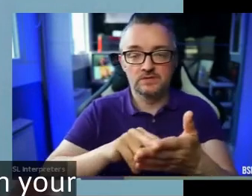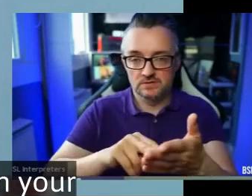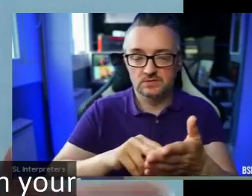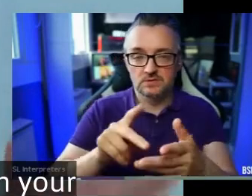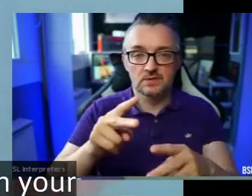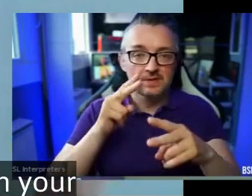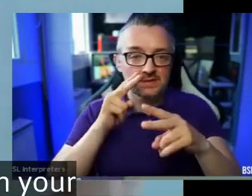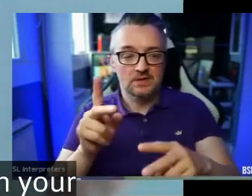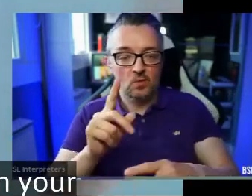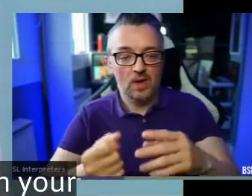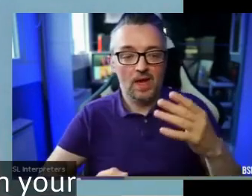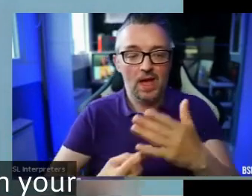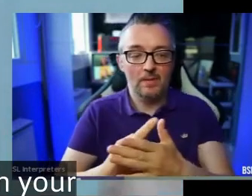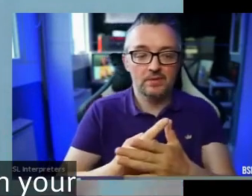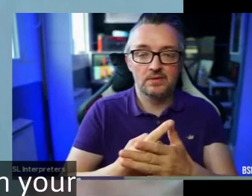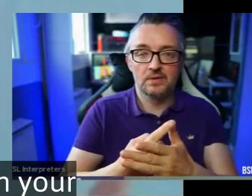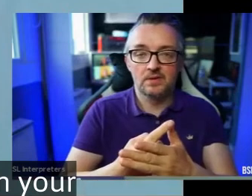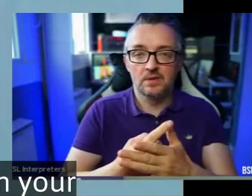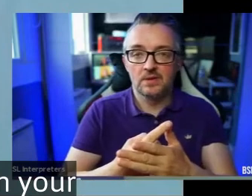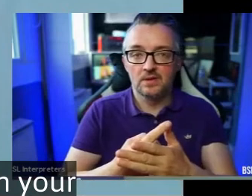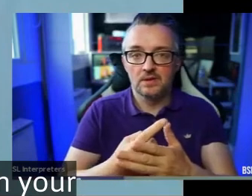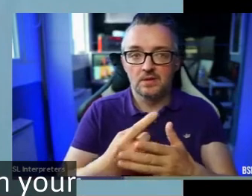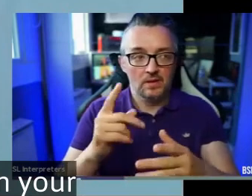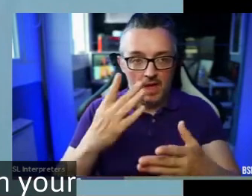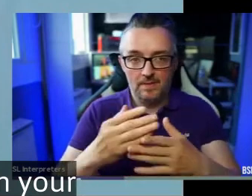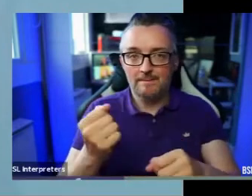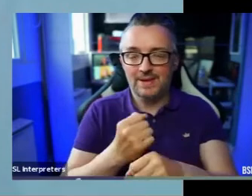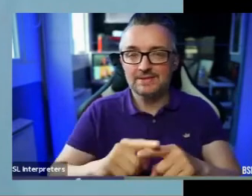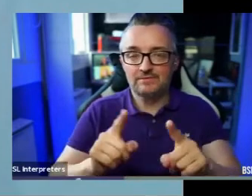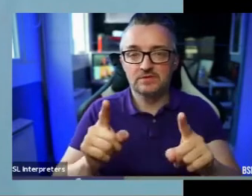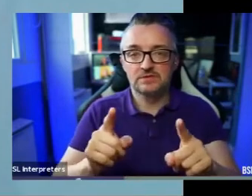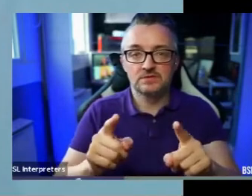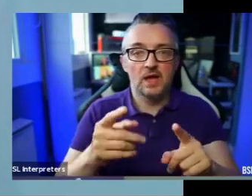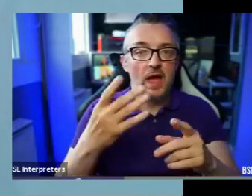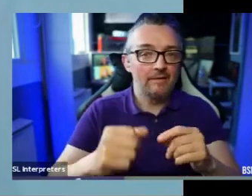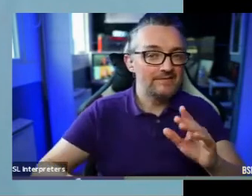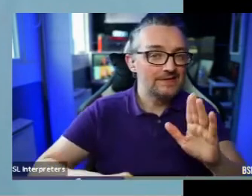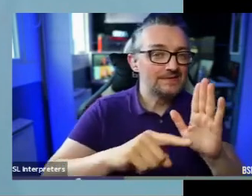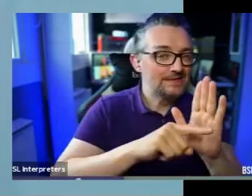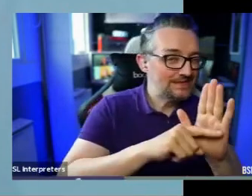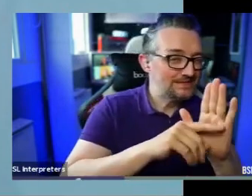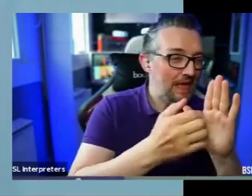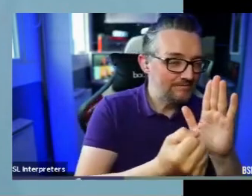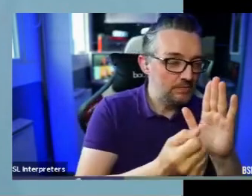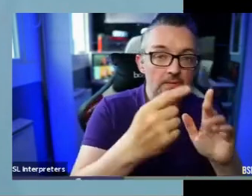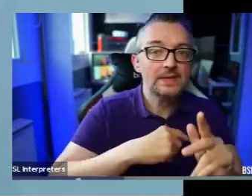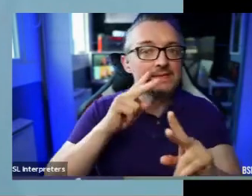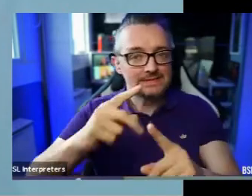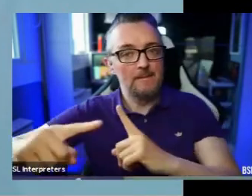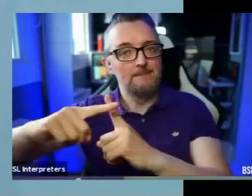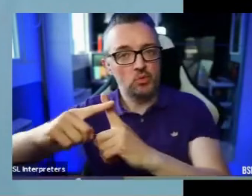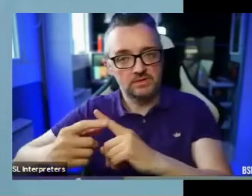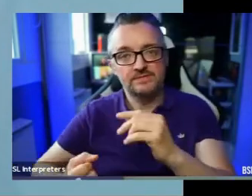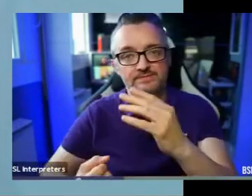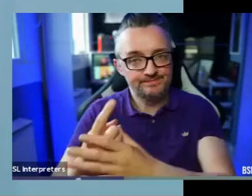office. They're seeing what's happening in your home, and that's making a difference. So there are downsides, but I'm also seeing